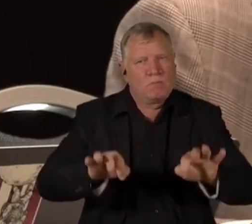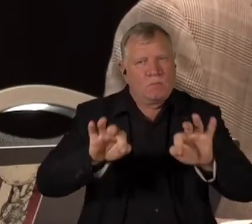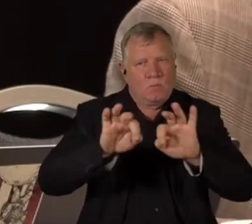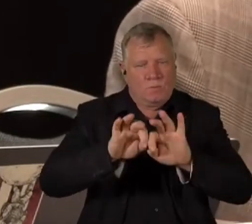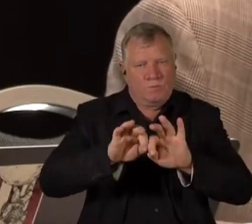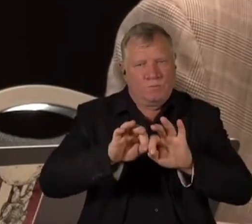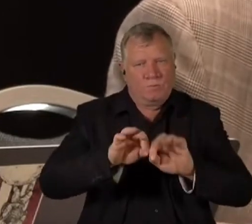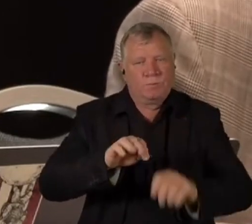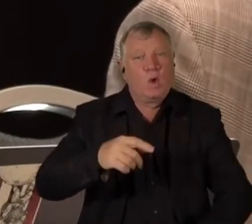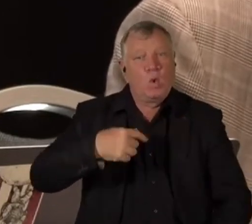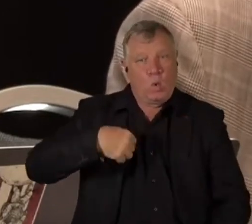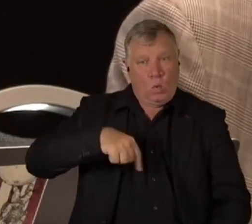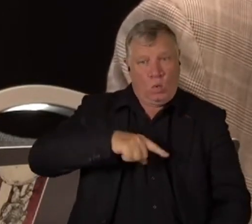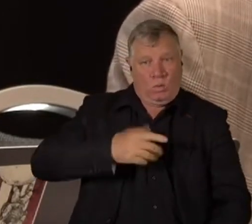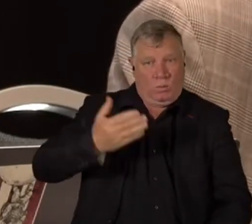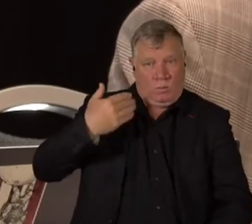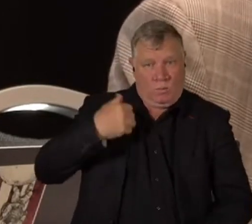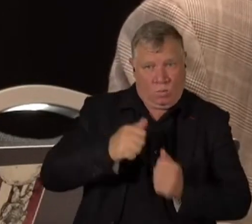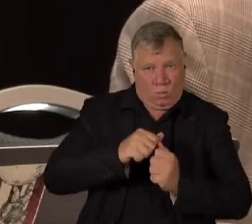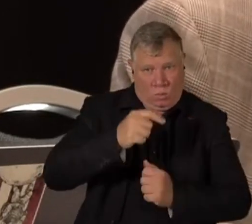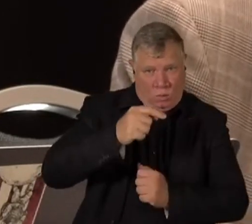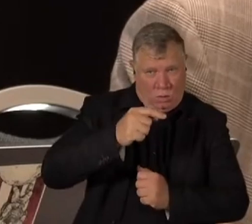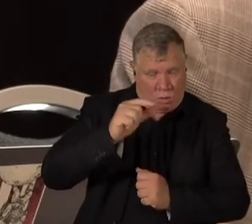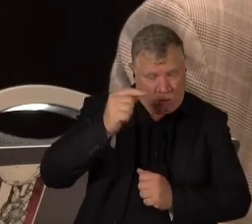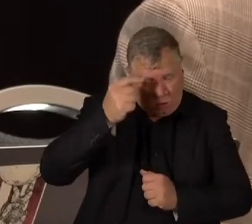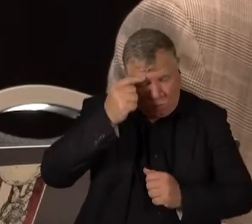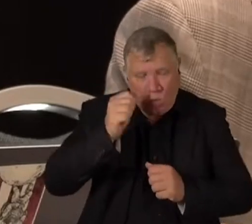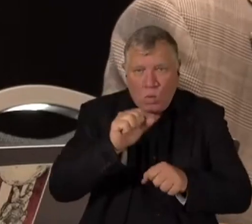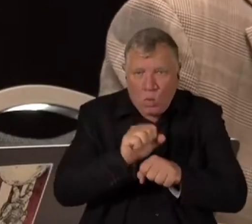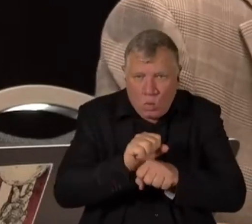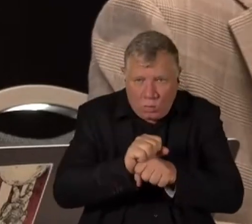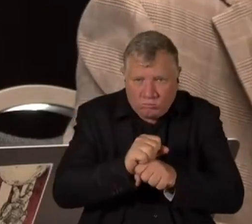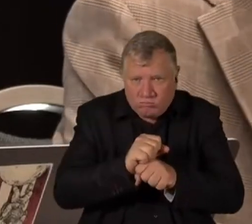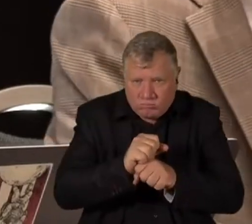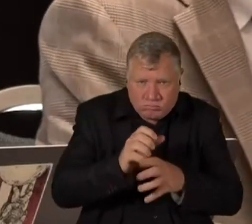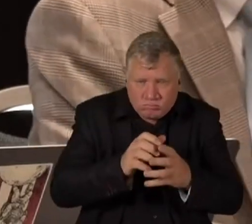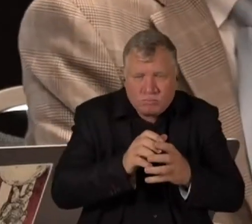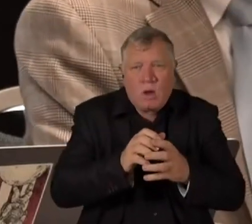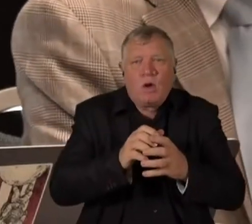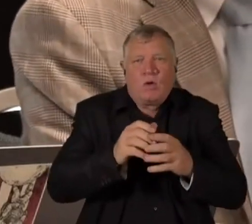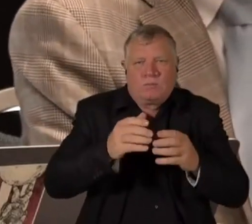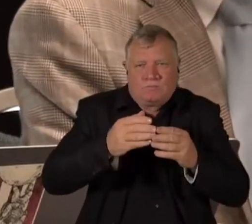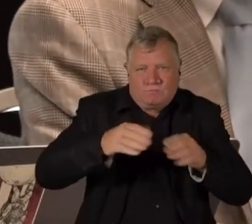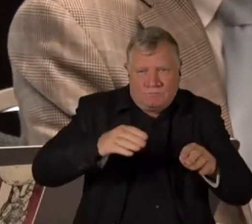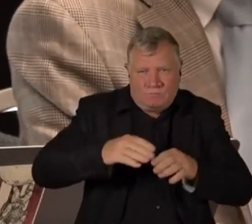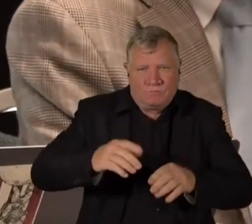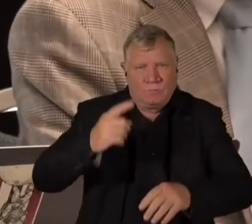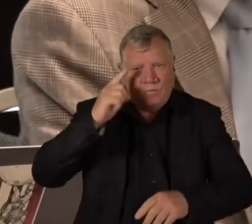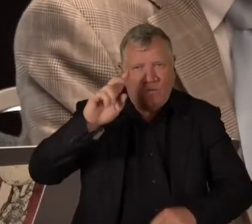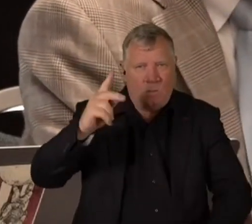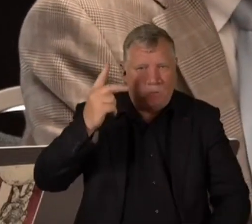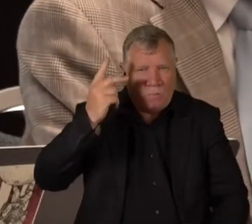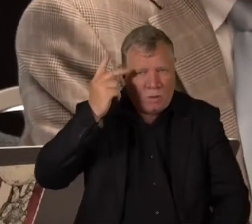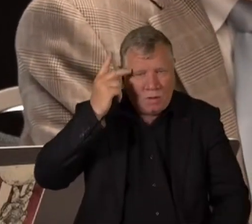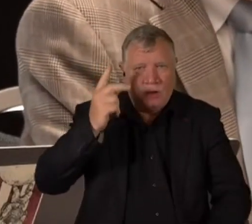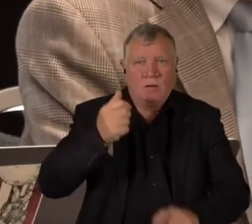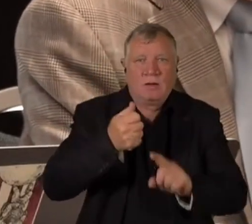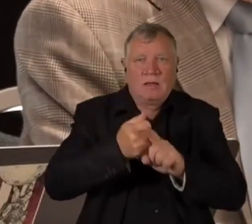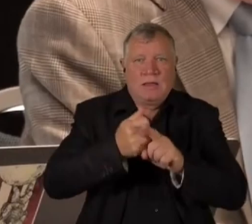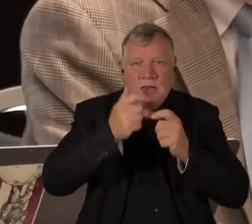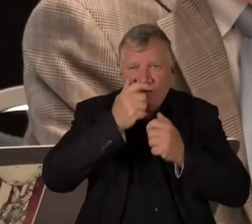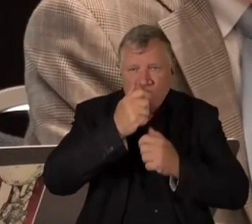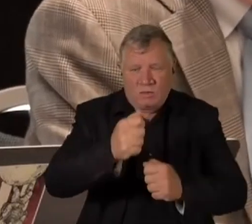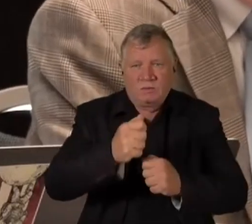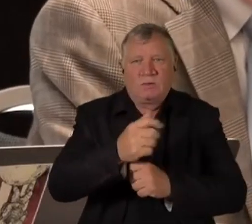broke up failing PREPA that resulted in an energy system whose policies were governed by political and special interest influence